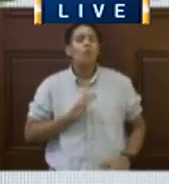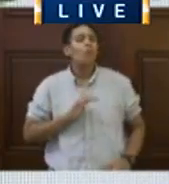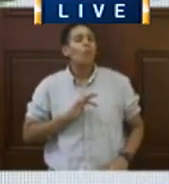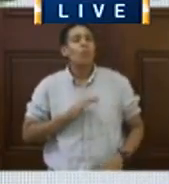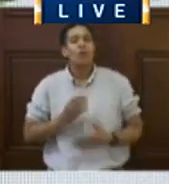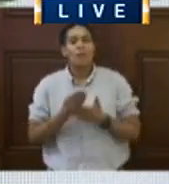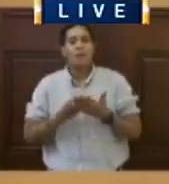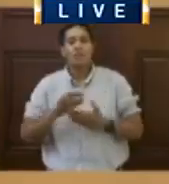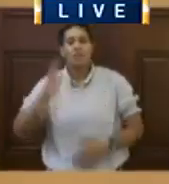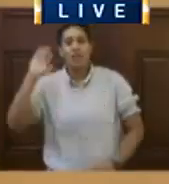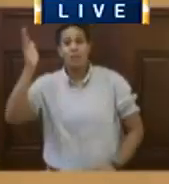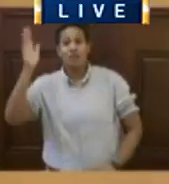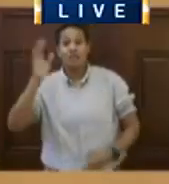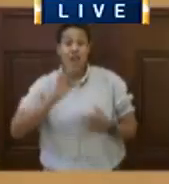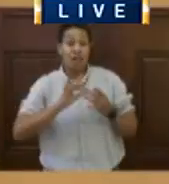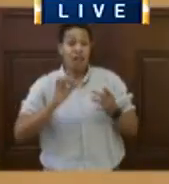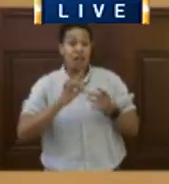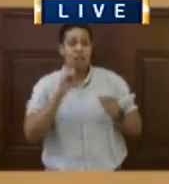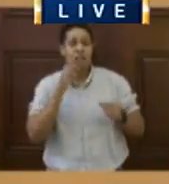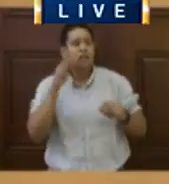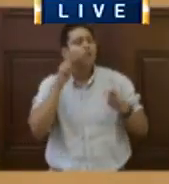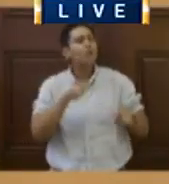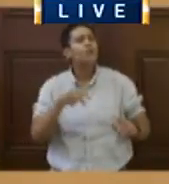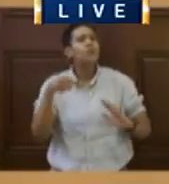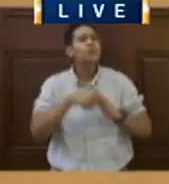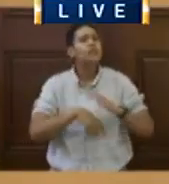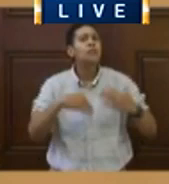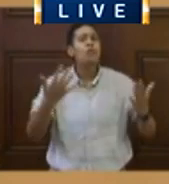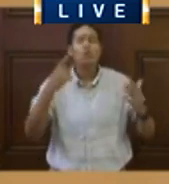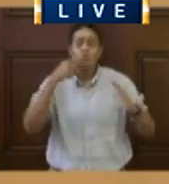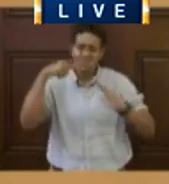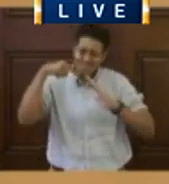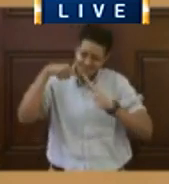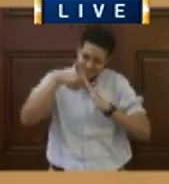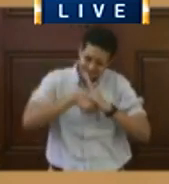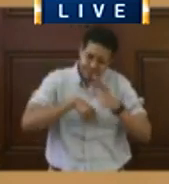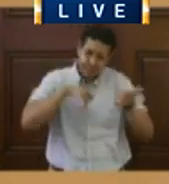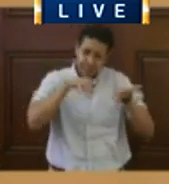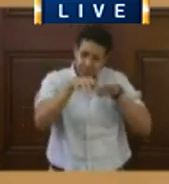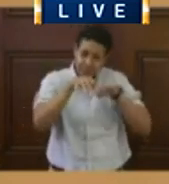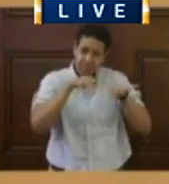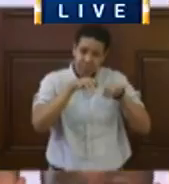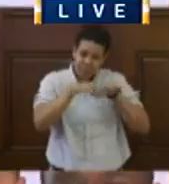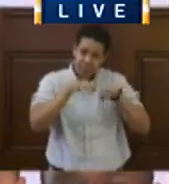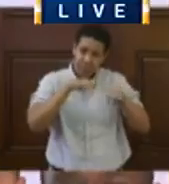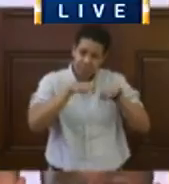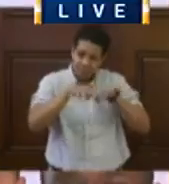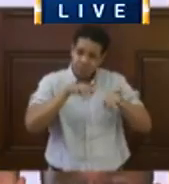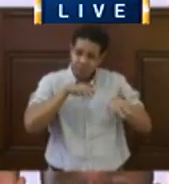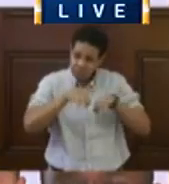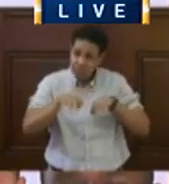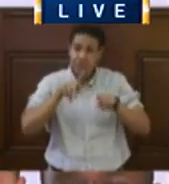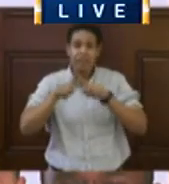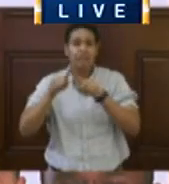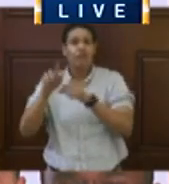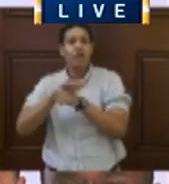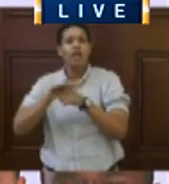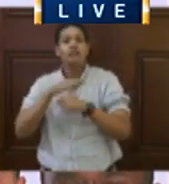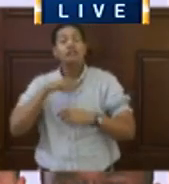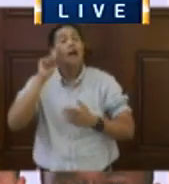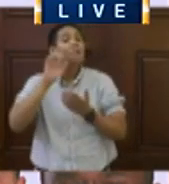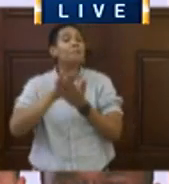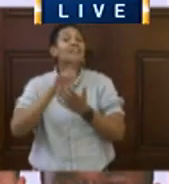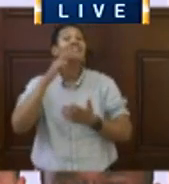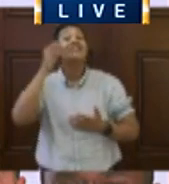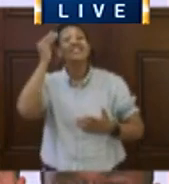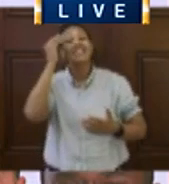presentation covering very comprehensively all the areas. And I believe we can say never before in our